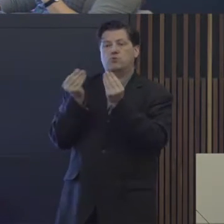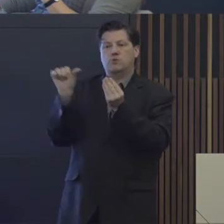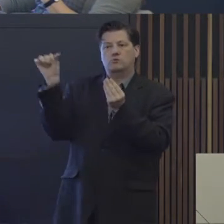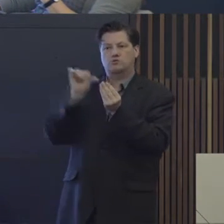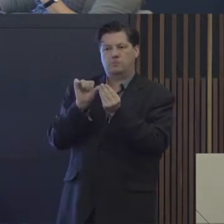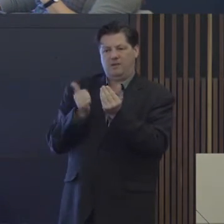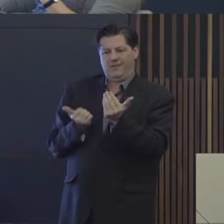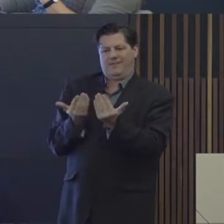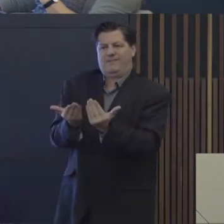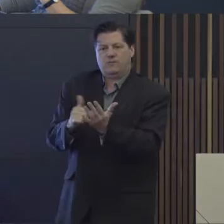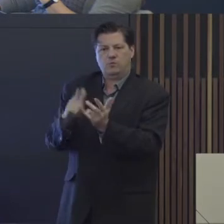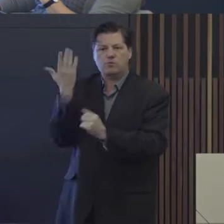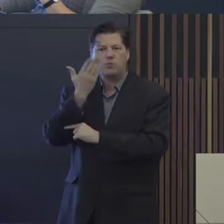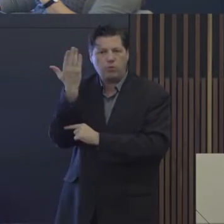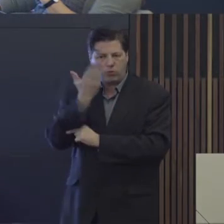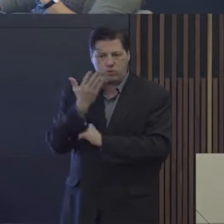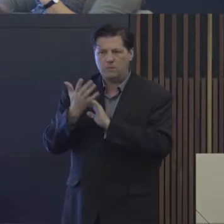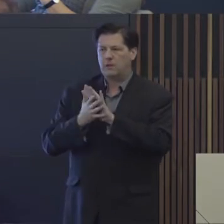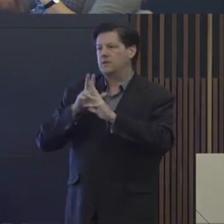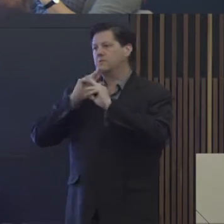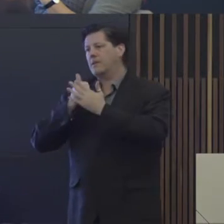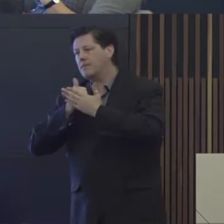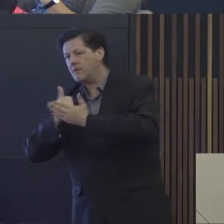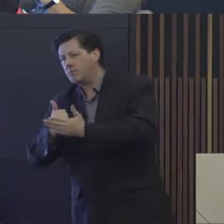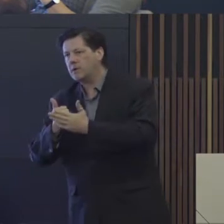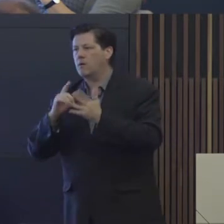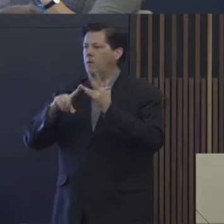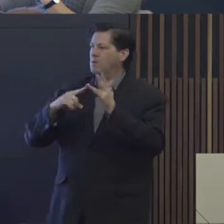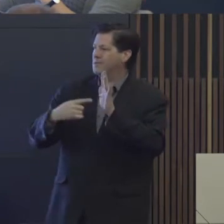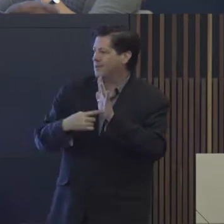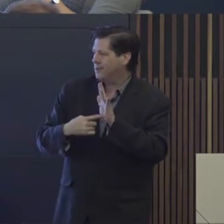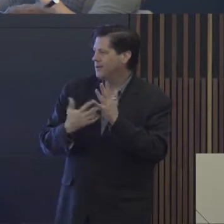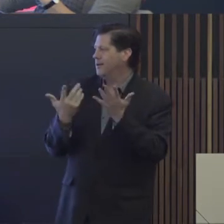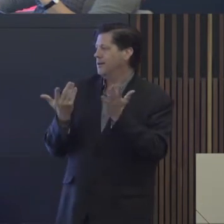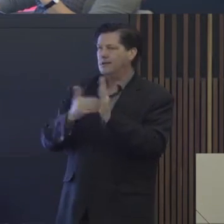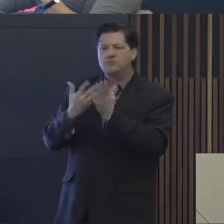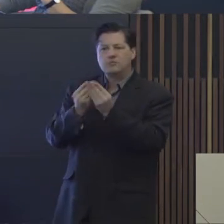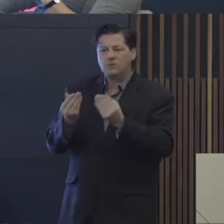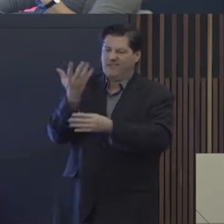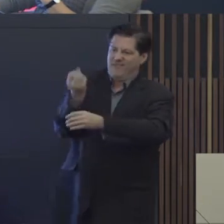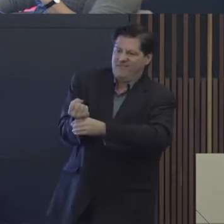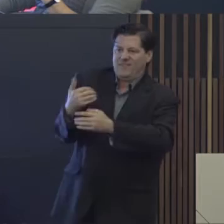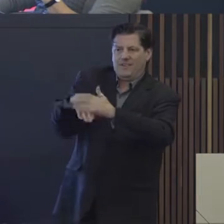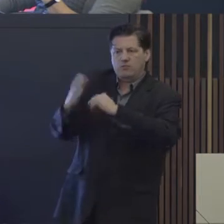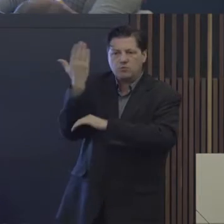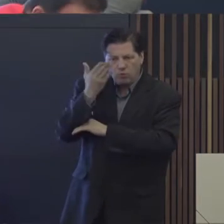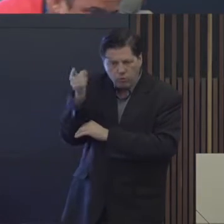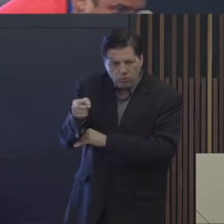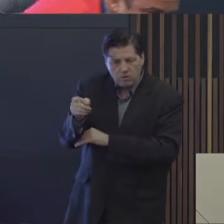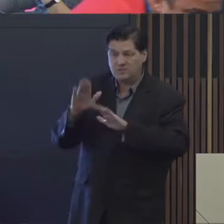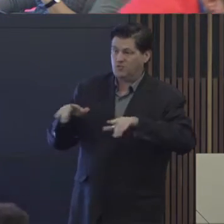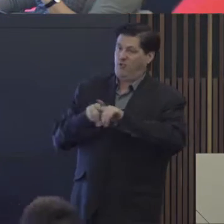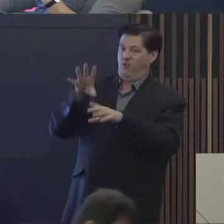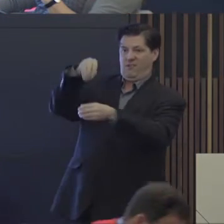placed as close to the school as possible. So speech therapy, occupational therapy, the additional resources were in the school. That's where kids learn.